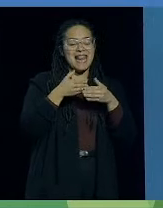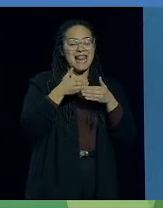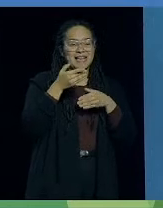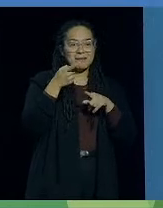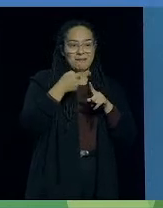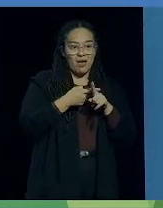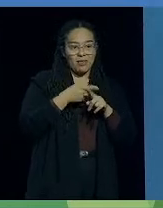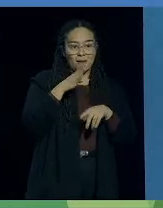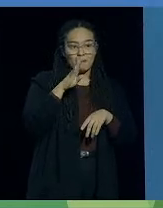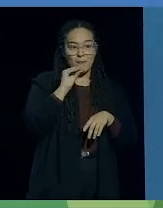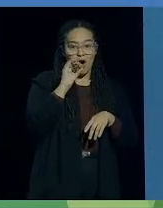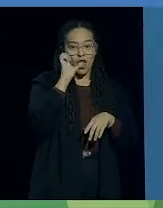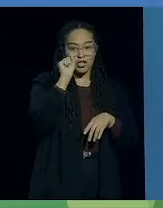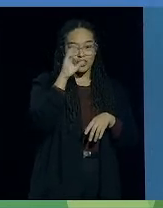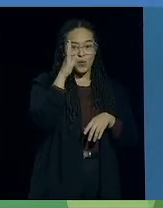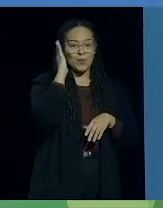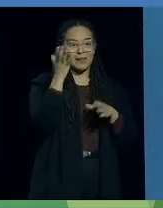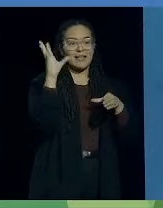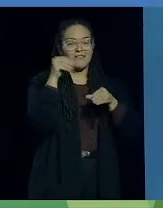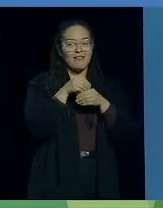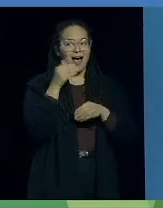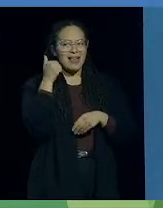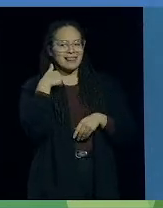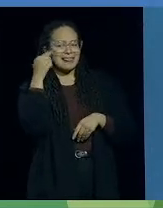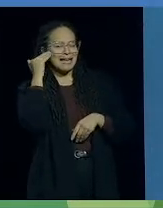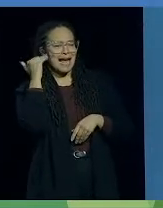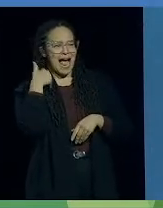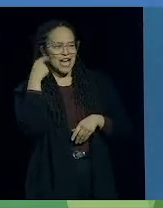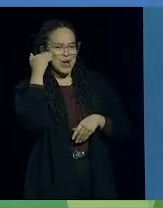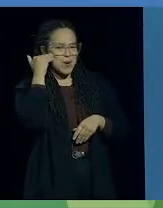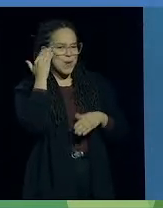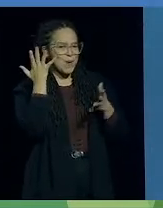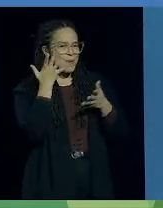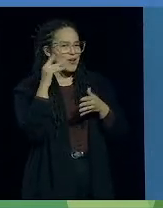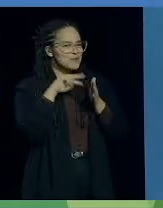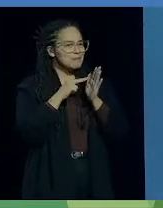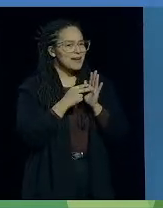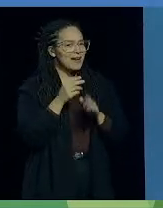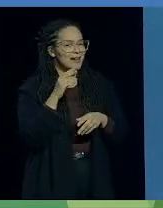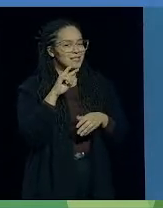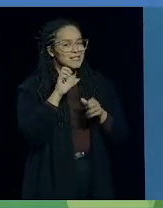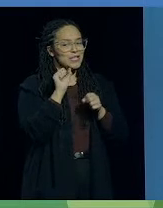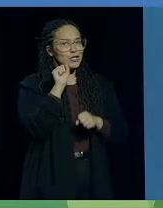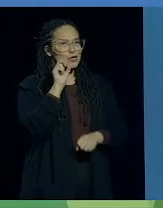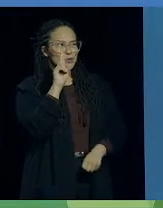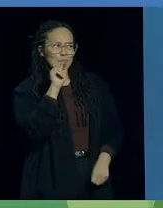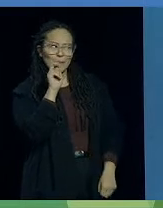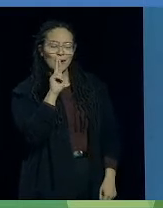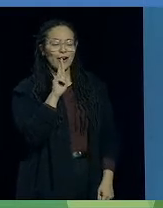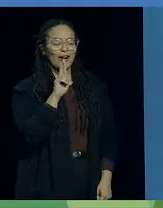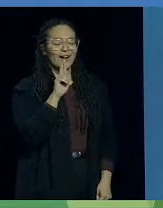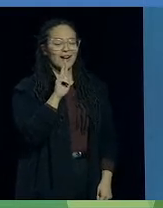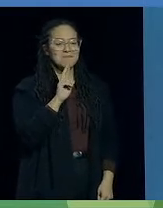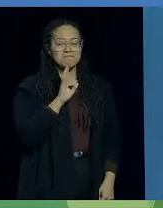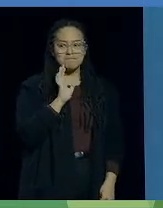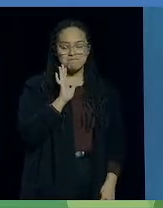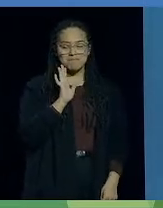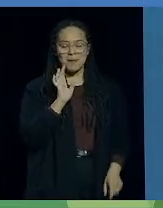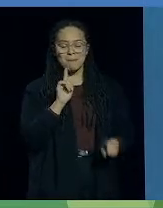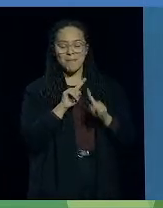I know where you're going with this now. It's pretty super. But enough beating around the bush